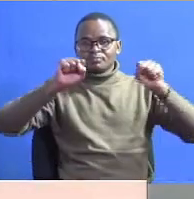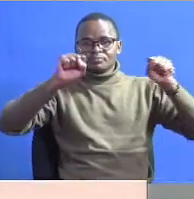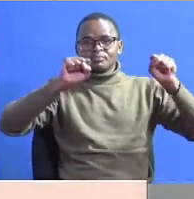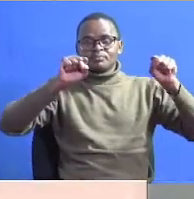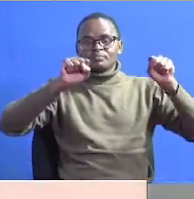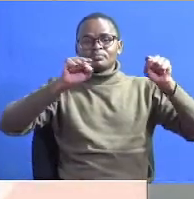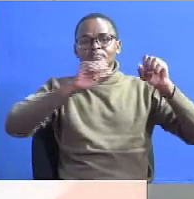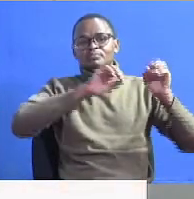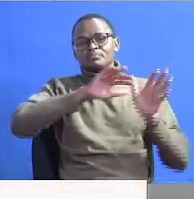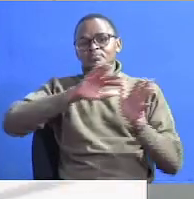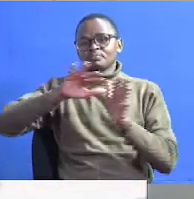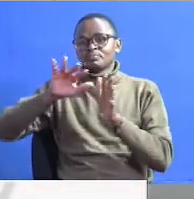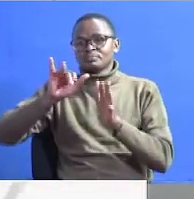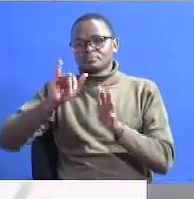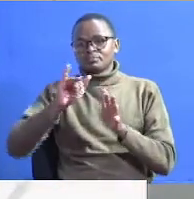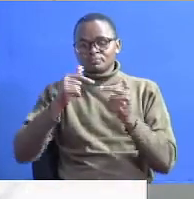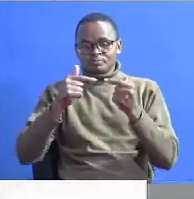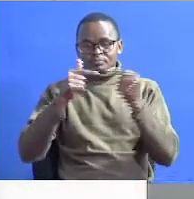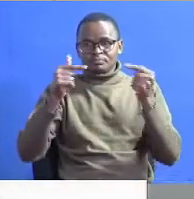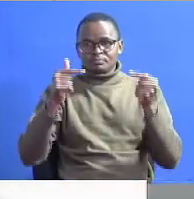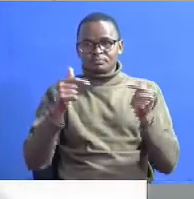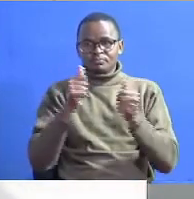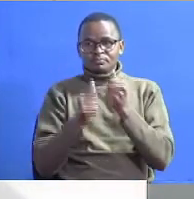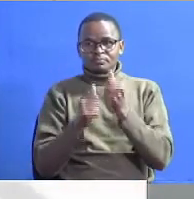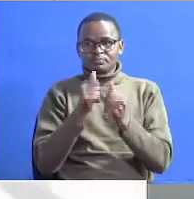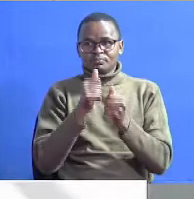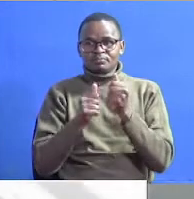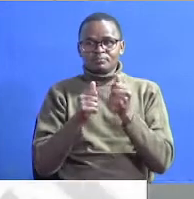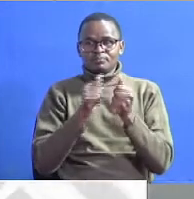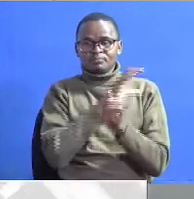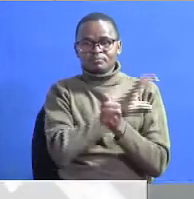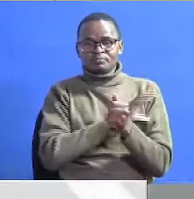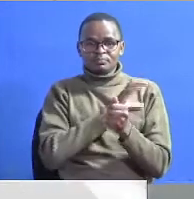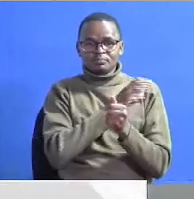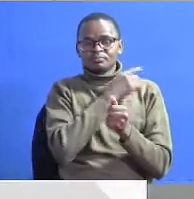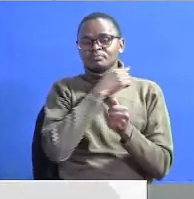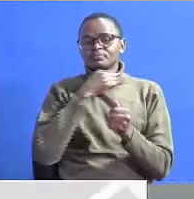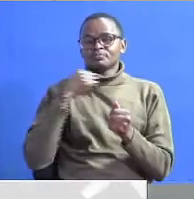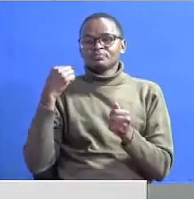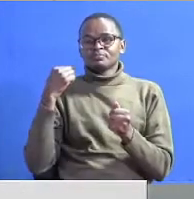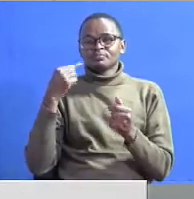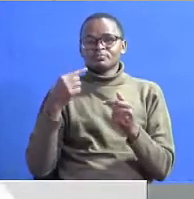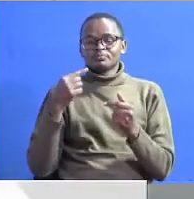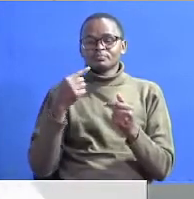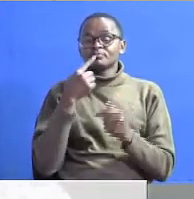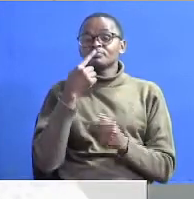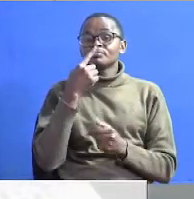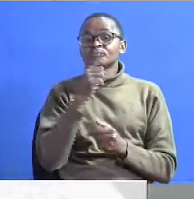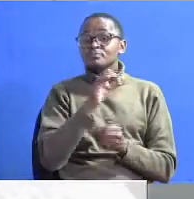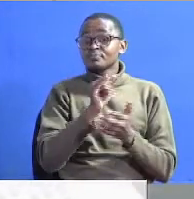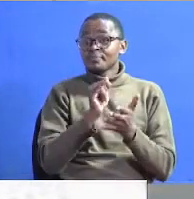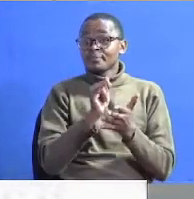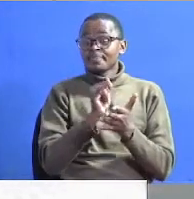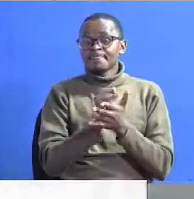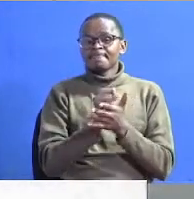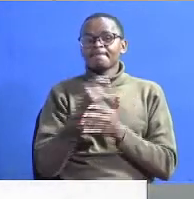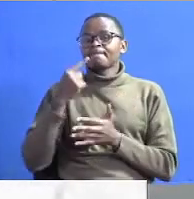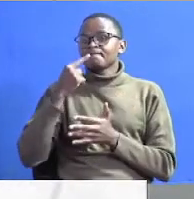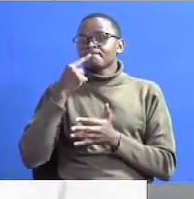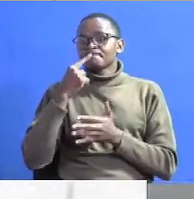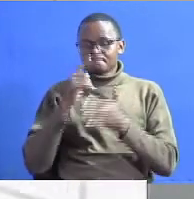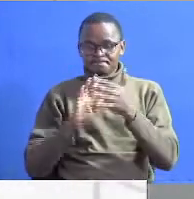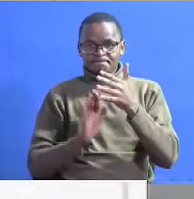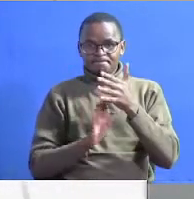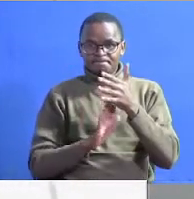was driven by the opponents, which you call character assassination, to claim that, to allege that the